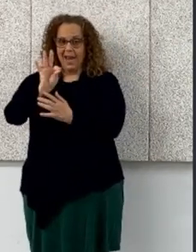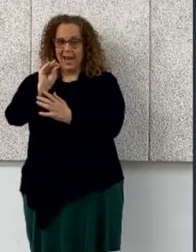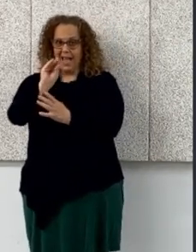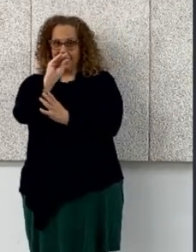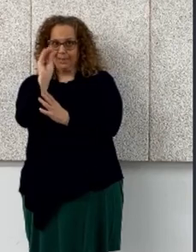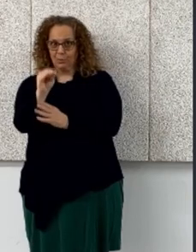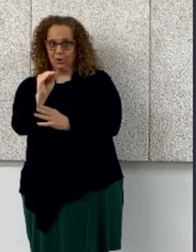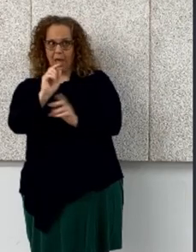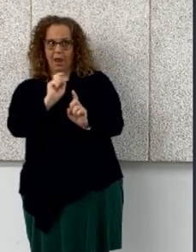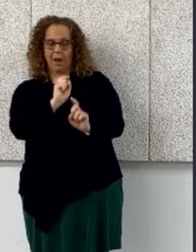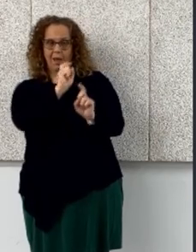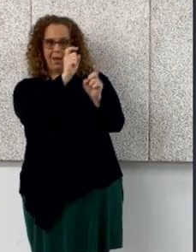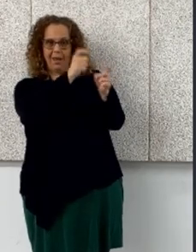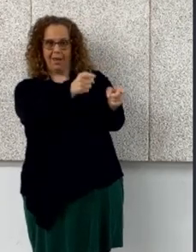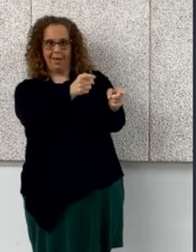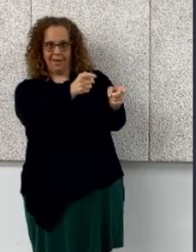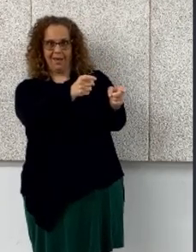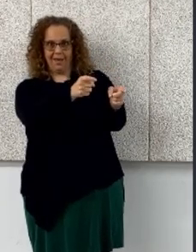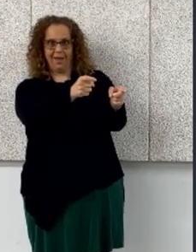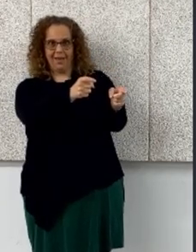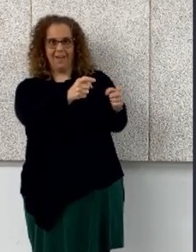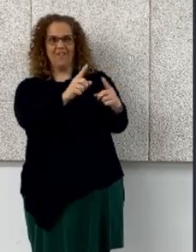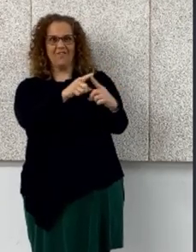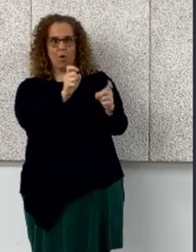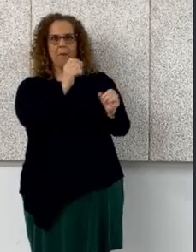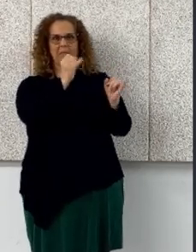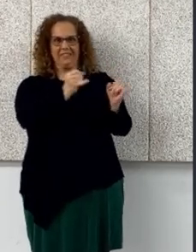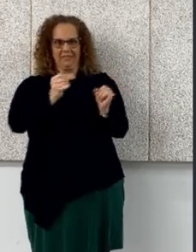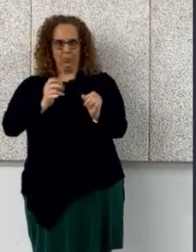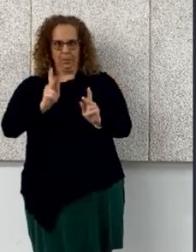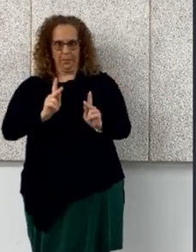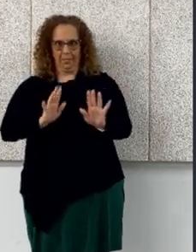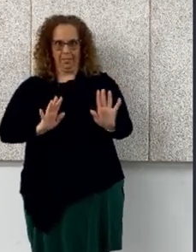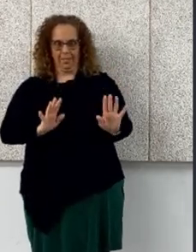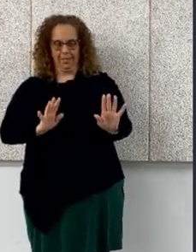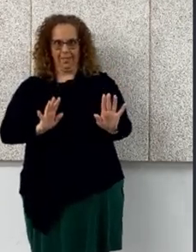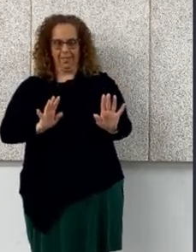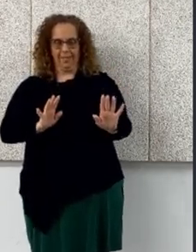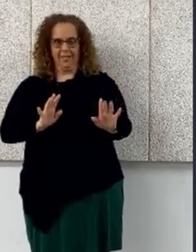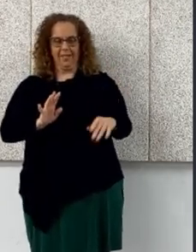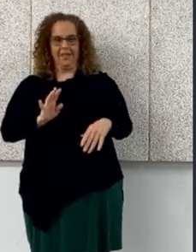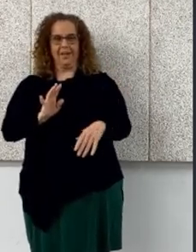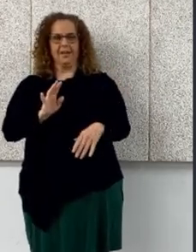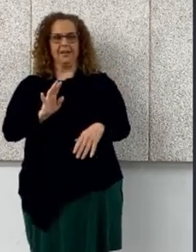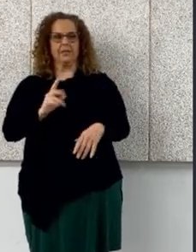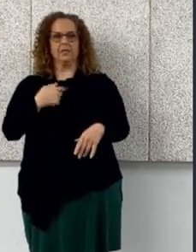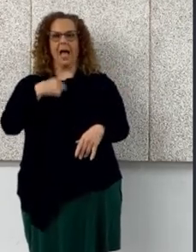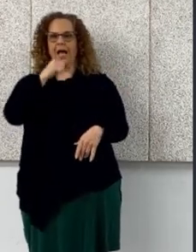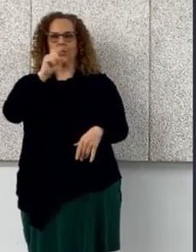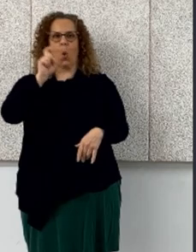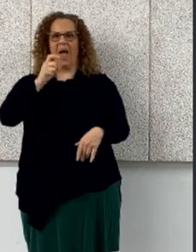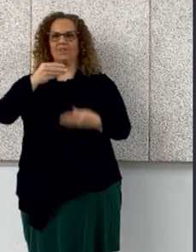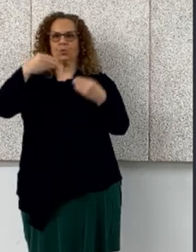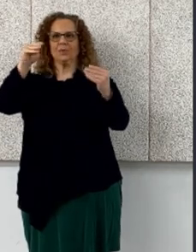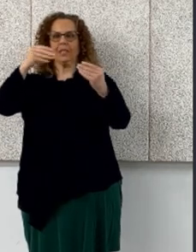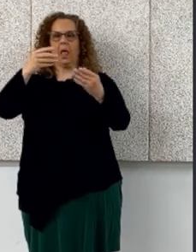contributed income. Mm-hmm. So I am not in a situation where I have to sell a million tickets to make payroll work.